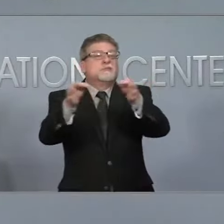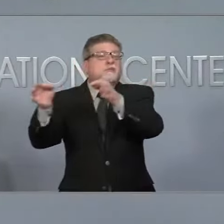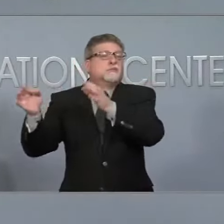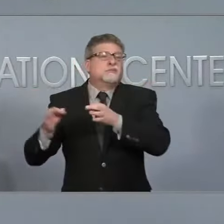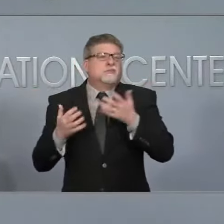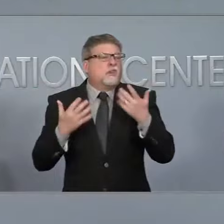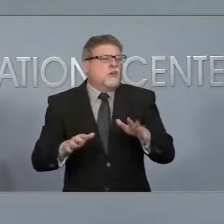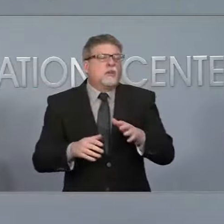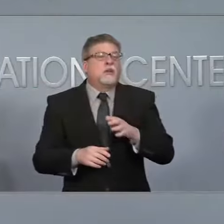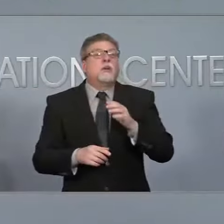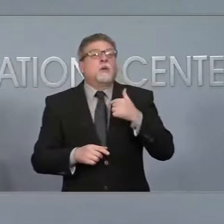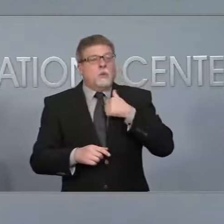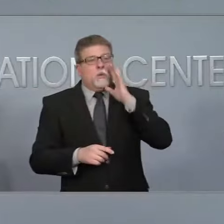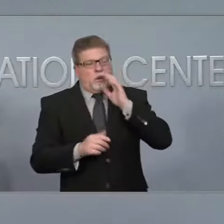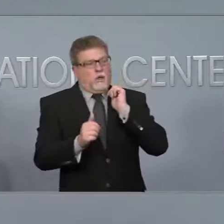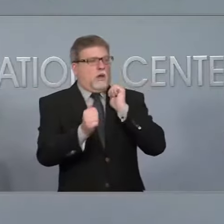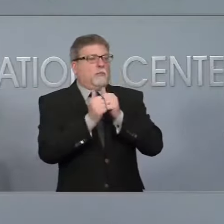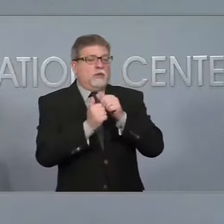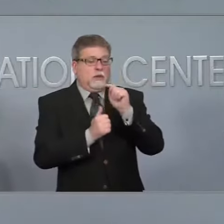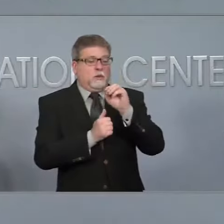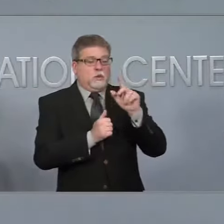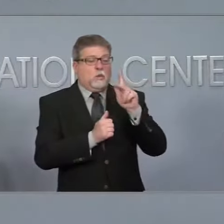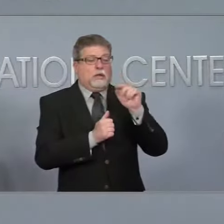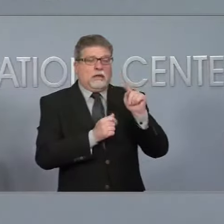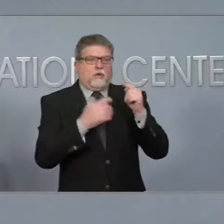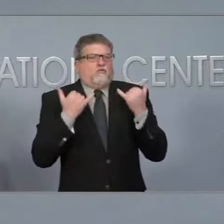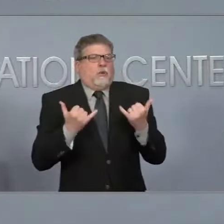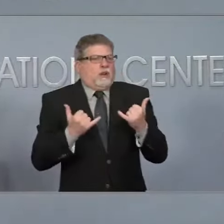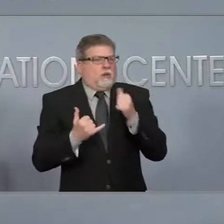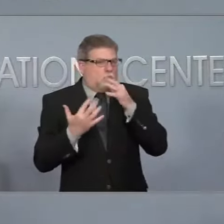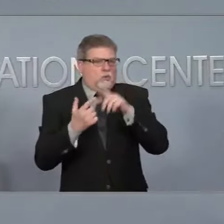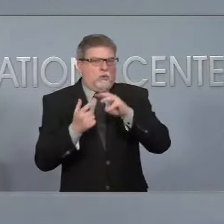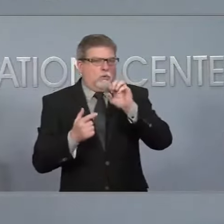Secretary Kinsley talk about again the March 7th date.